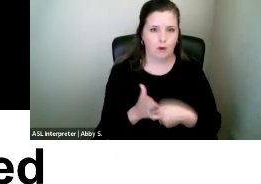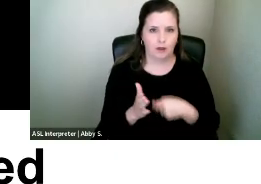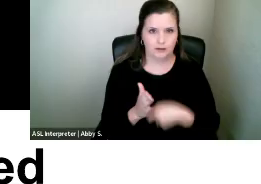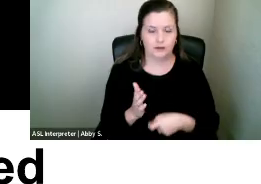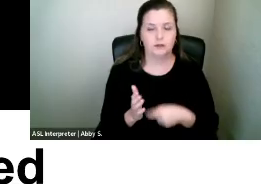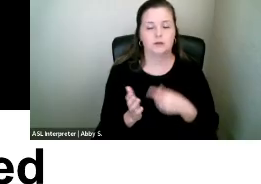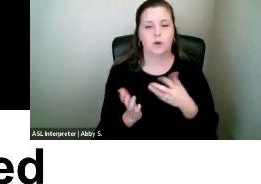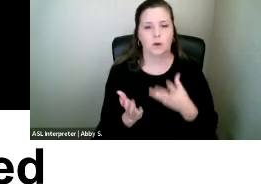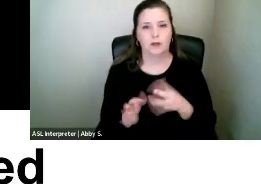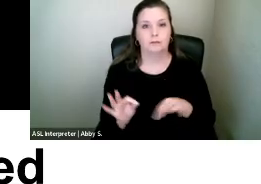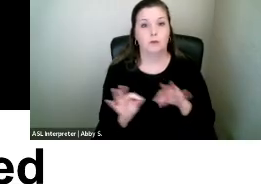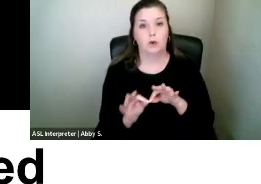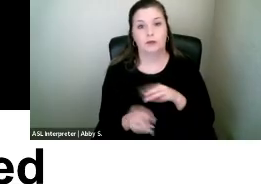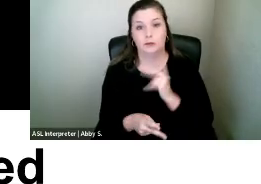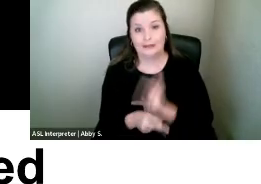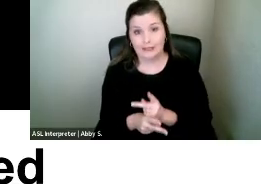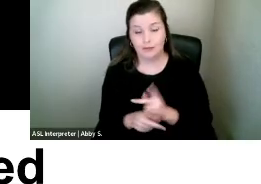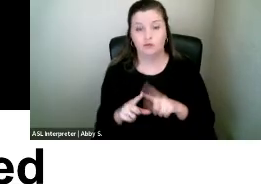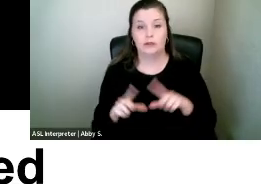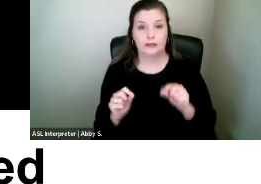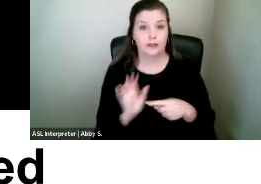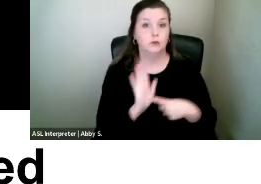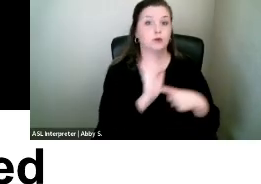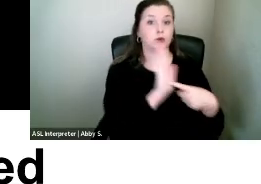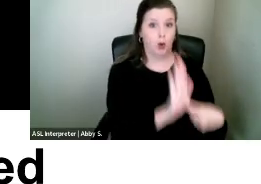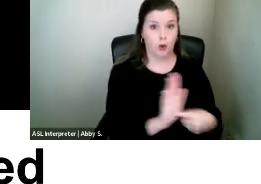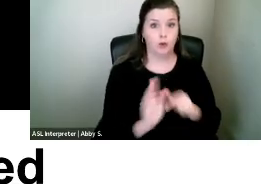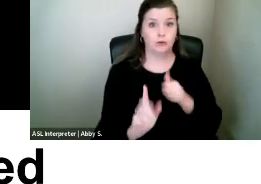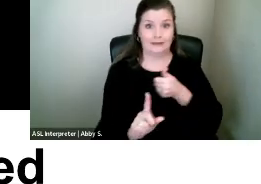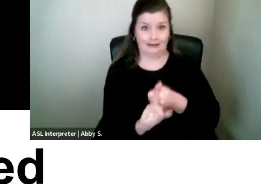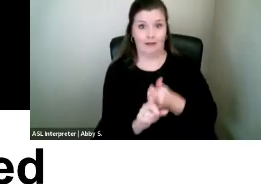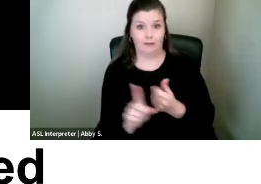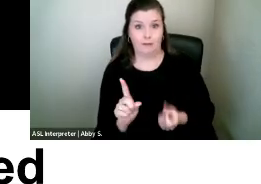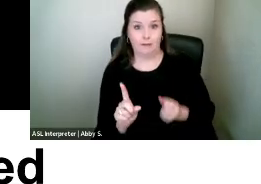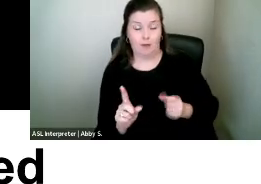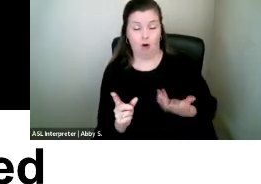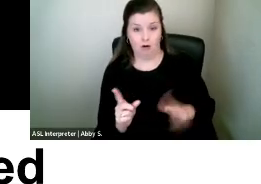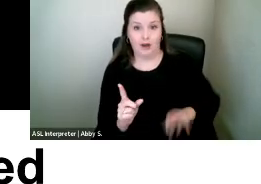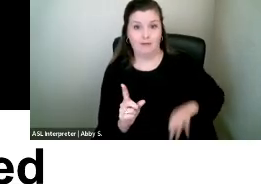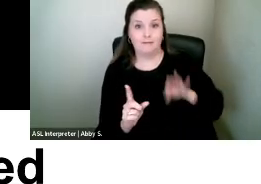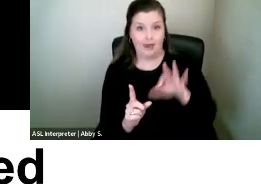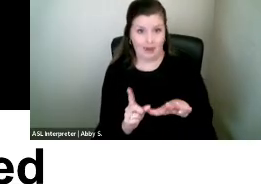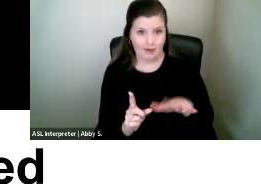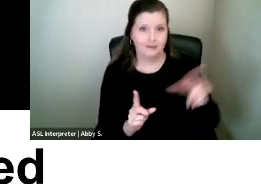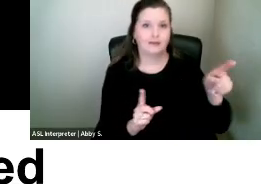So it's always important to keep any receipts if you have any out-of-pocket costs.